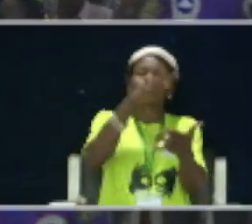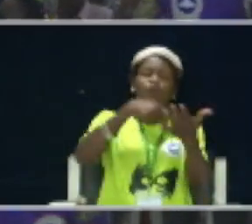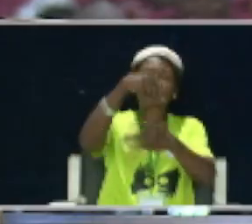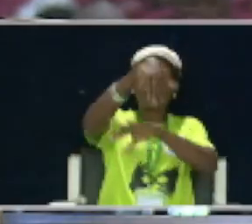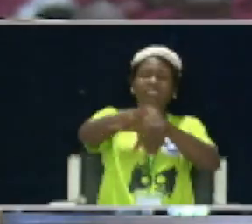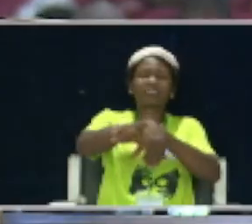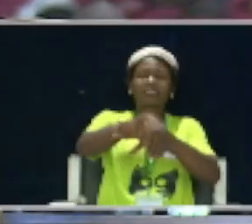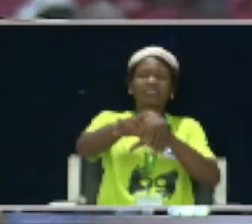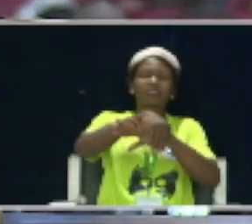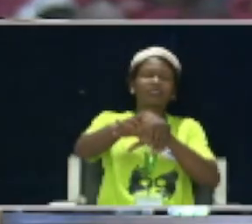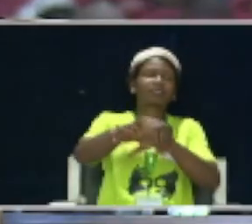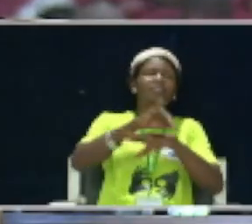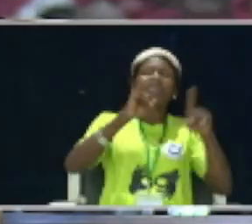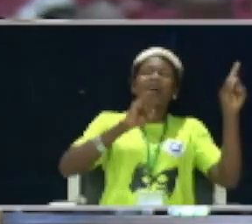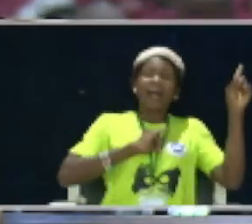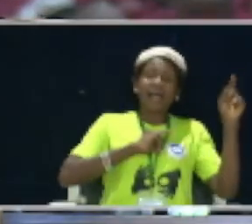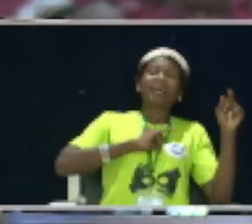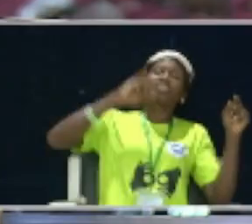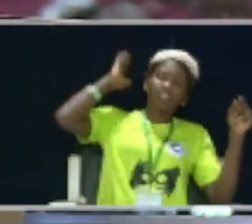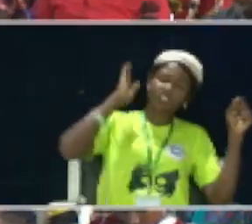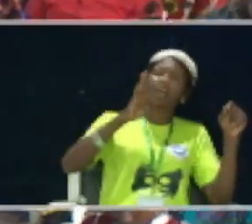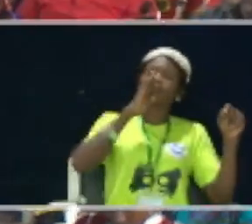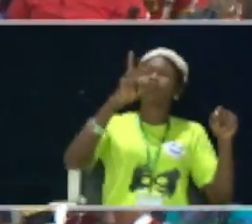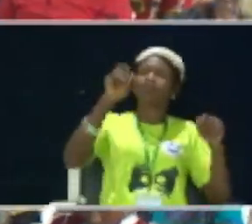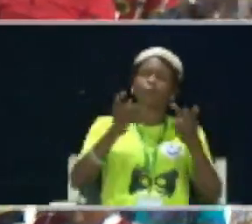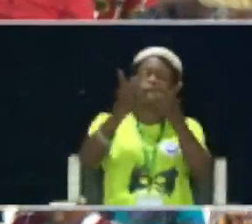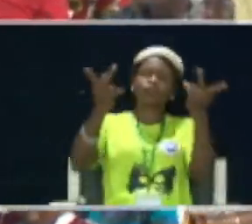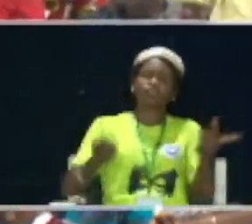Tonight I shall be repositioned.